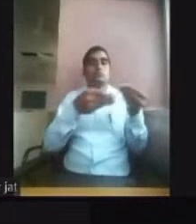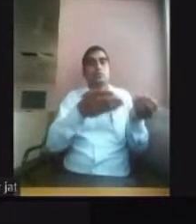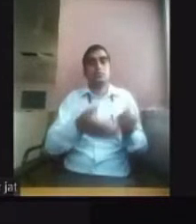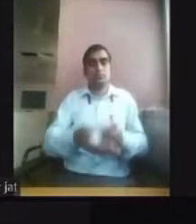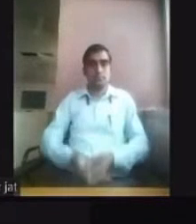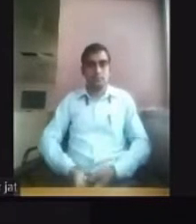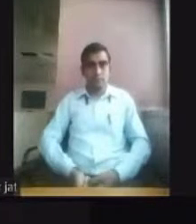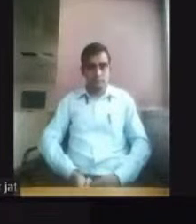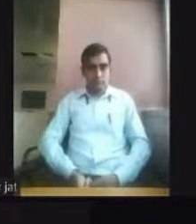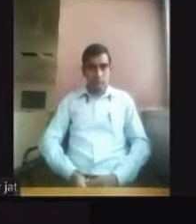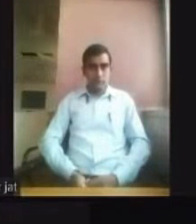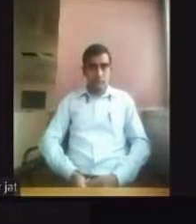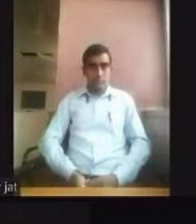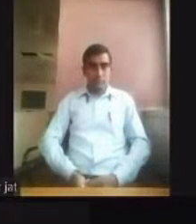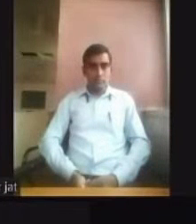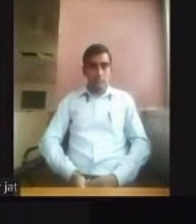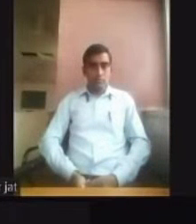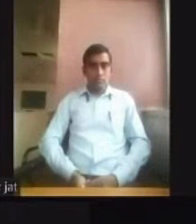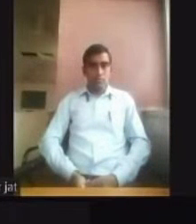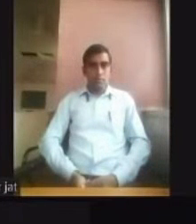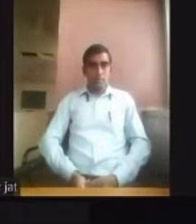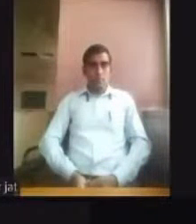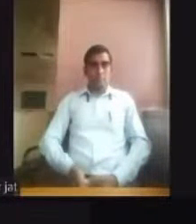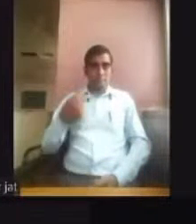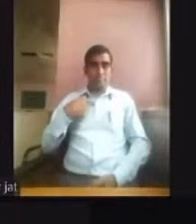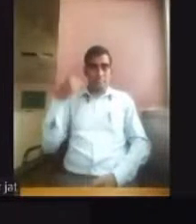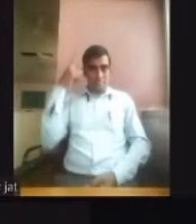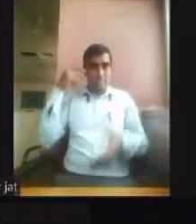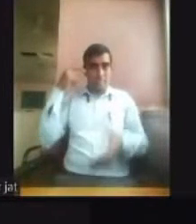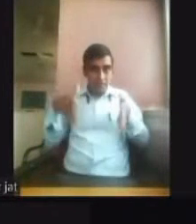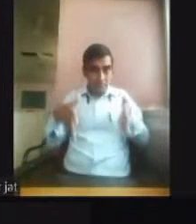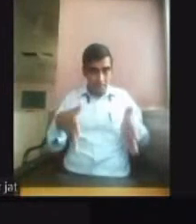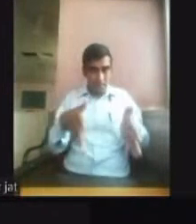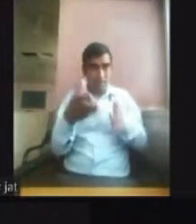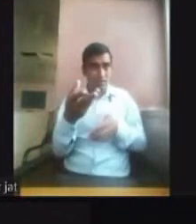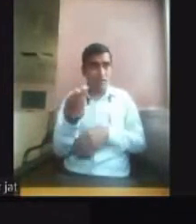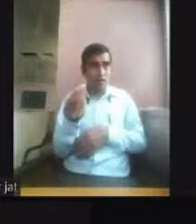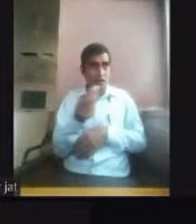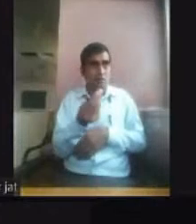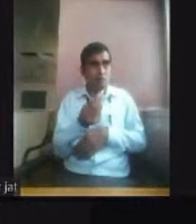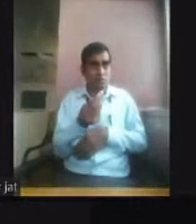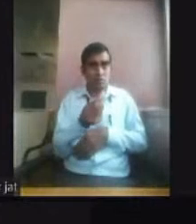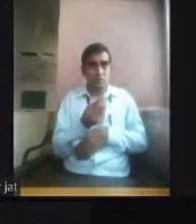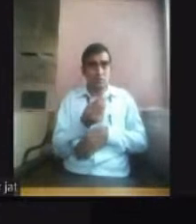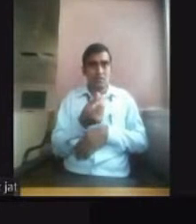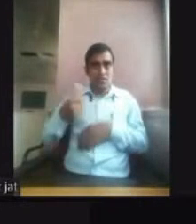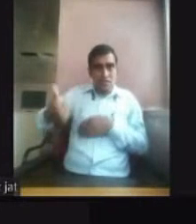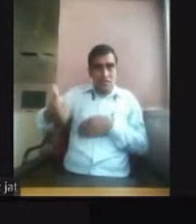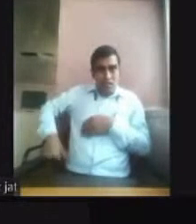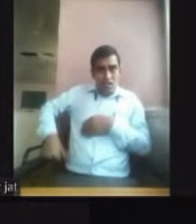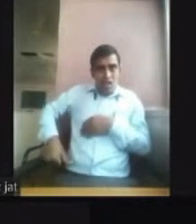sort of assistance from the government on this regard. And especially in our neighborhood, there